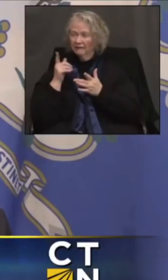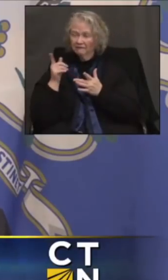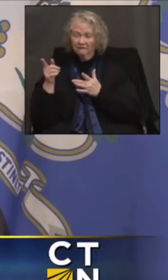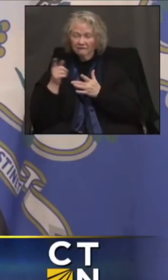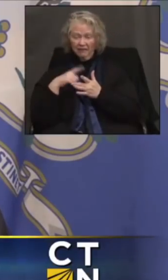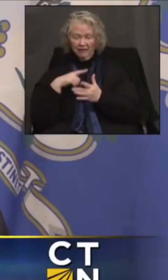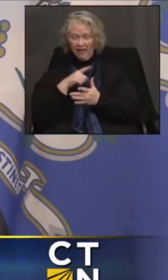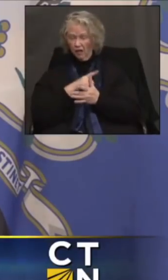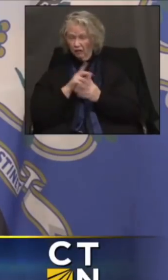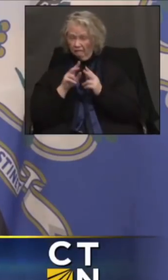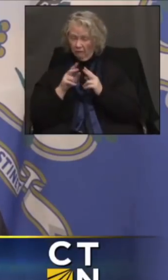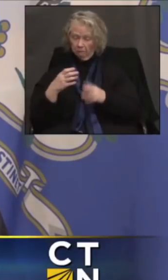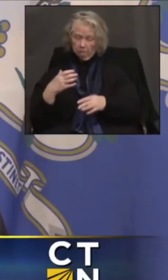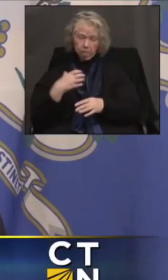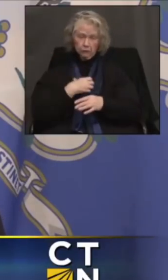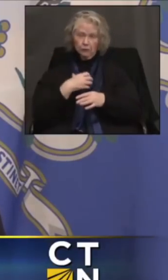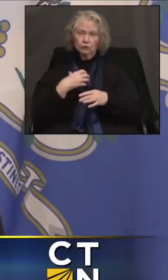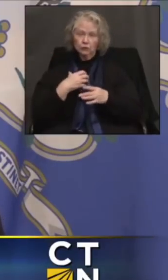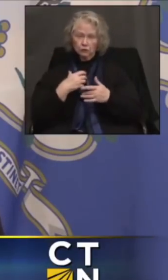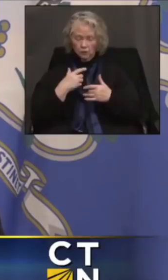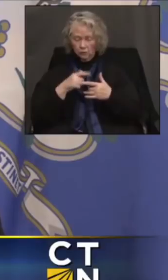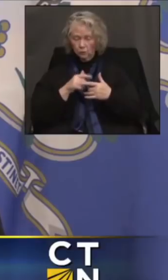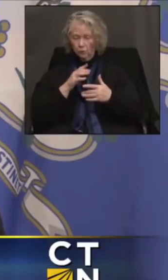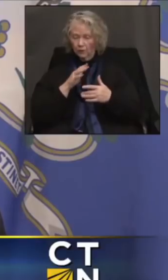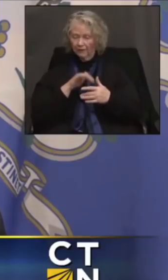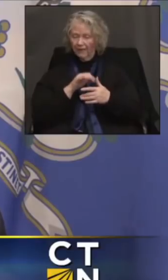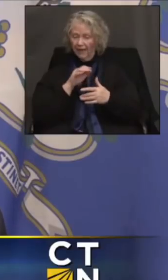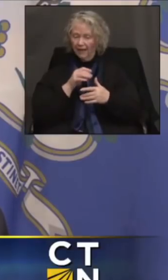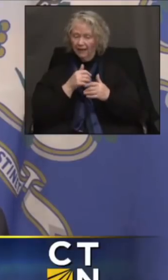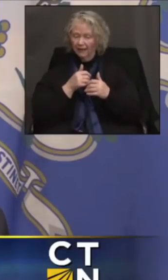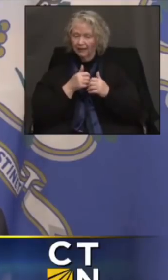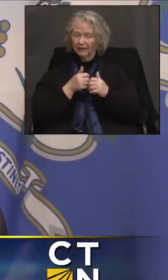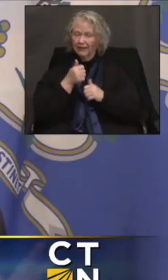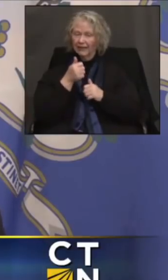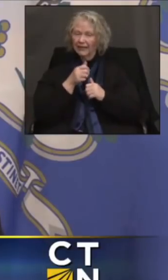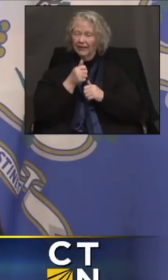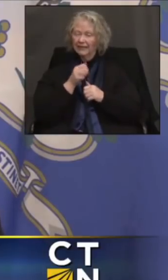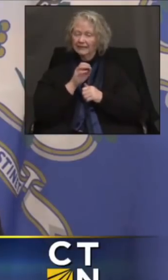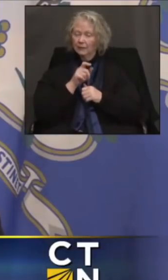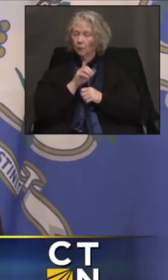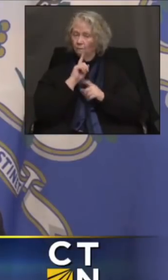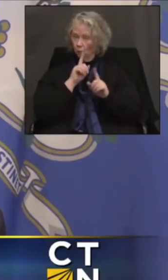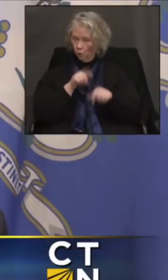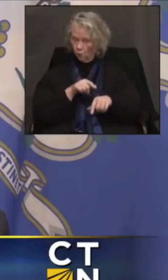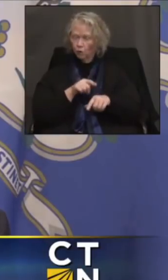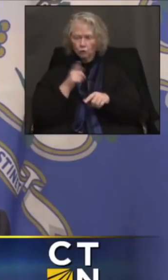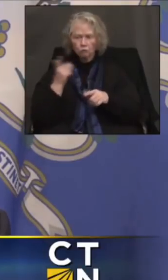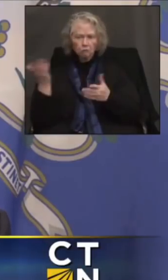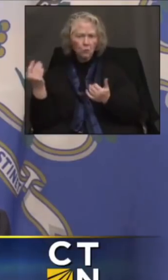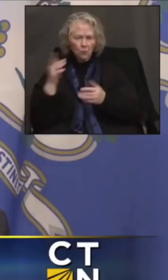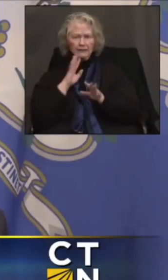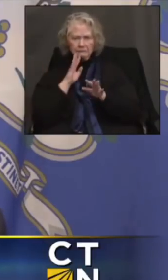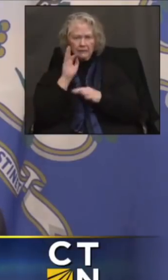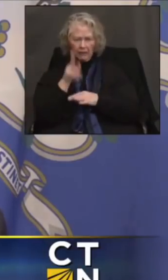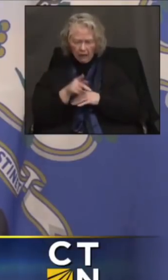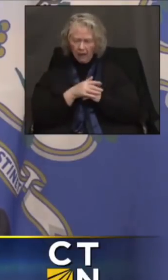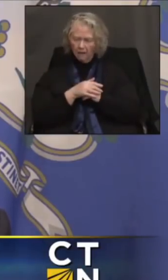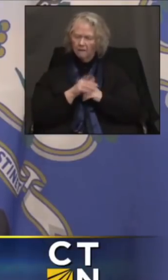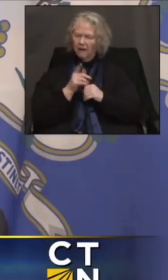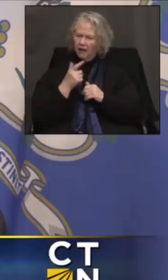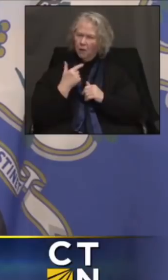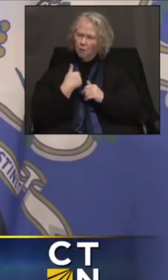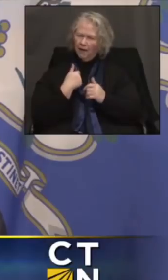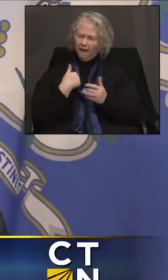orders, legislatures in session, they can speak now. We're going to put in place a package of those that we really think have got to